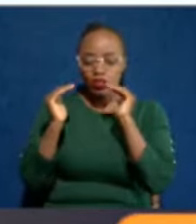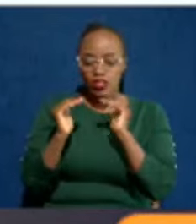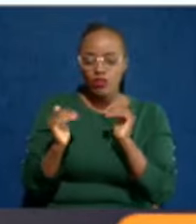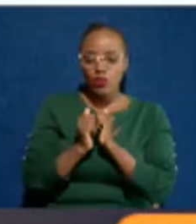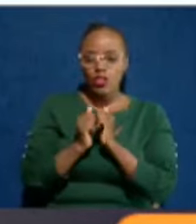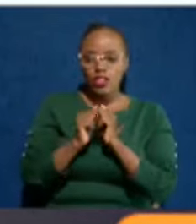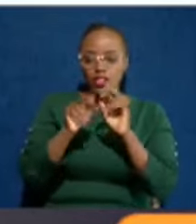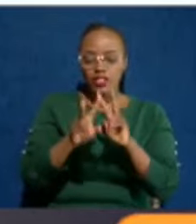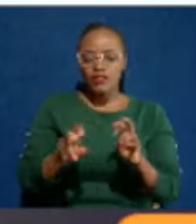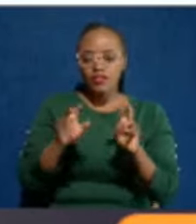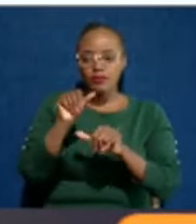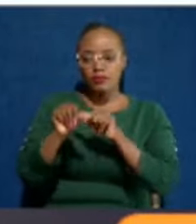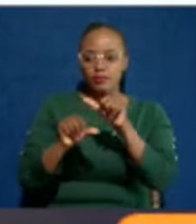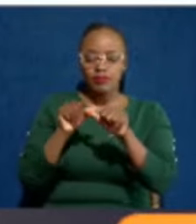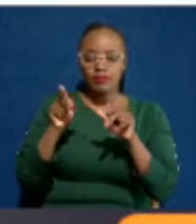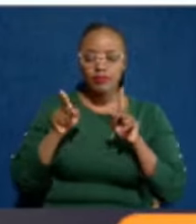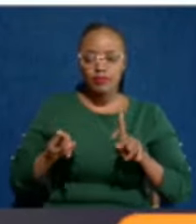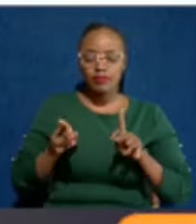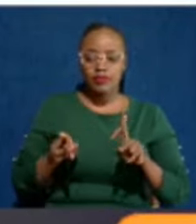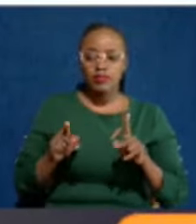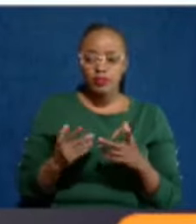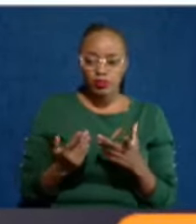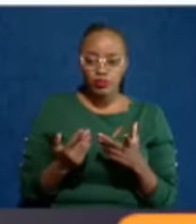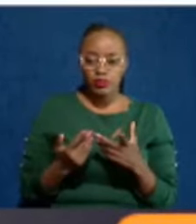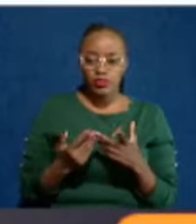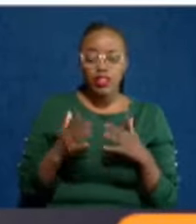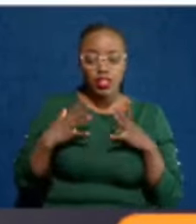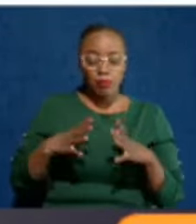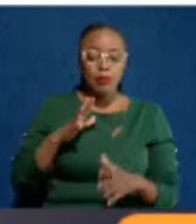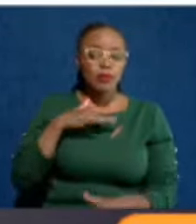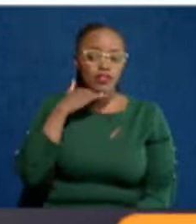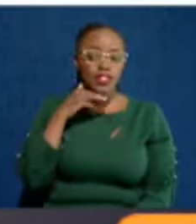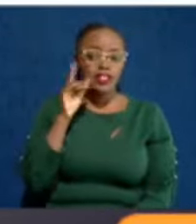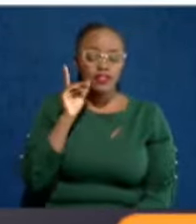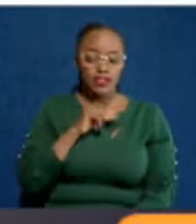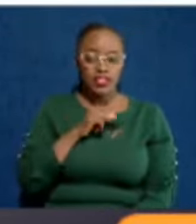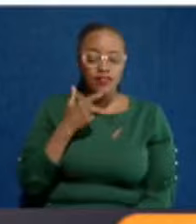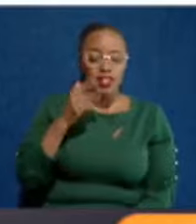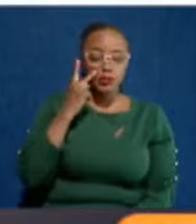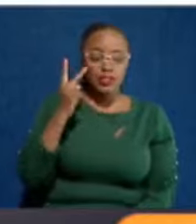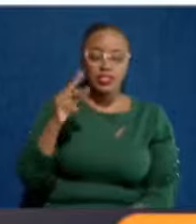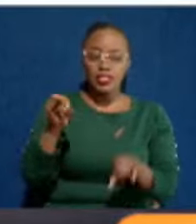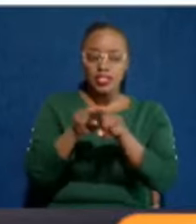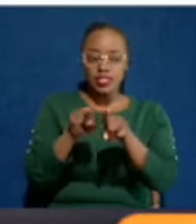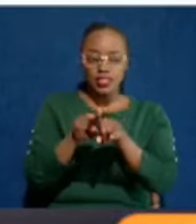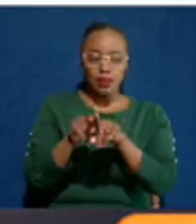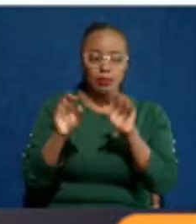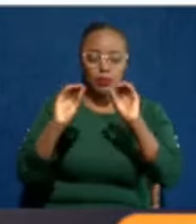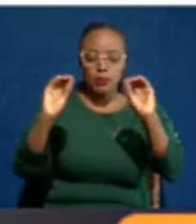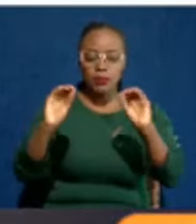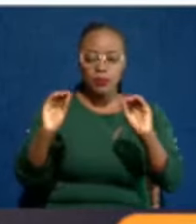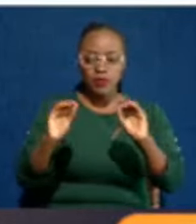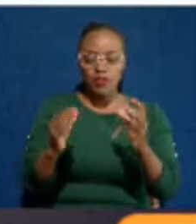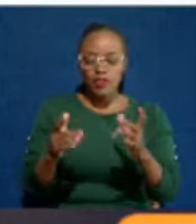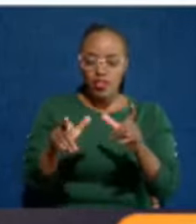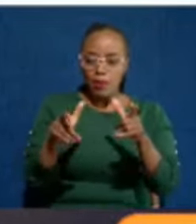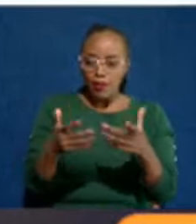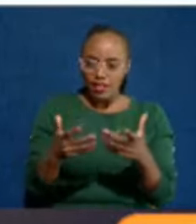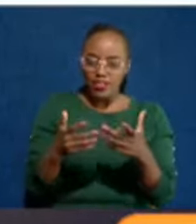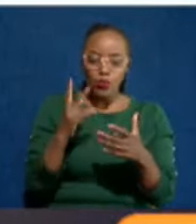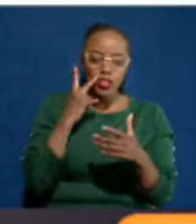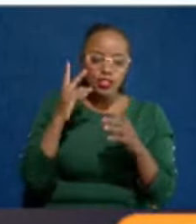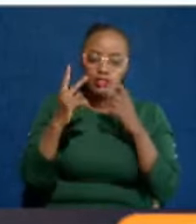investigations against people. People have lost their lives, and we don't see the same fervent press conferences. Even though